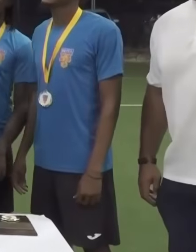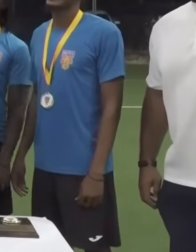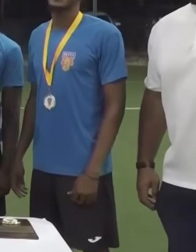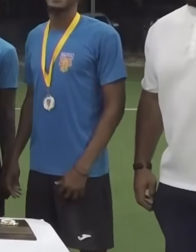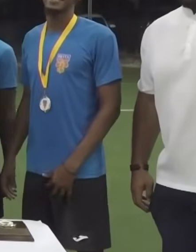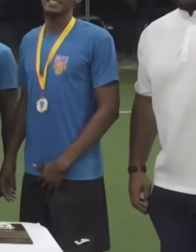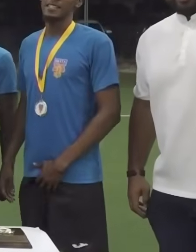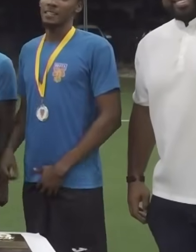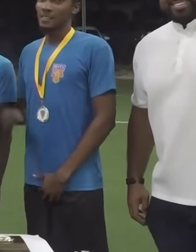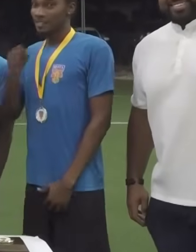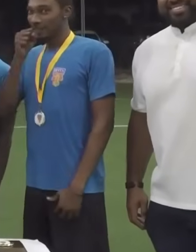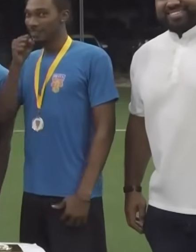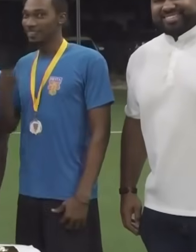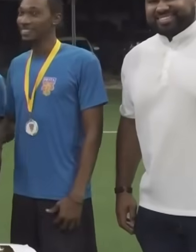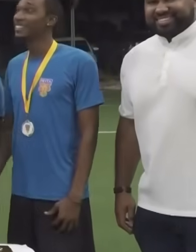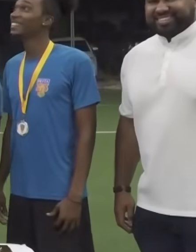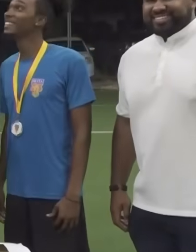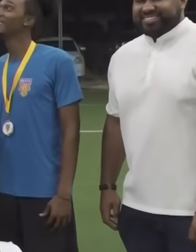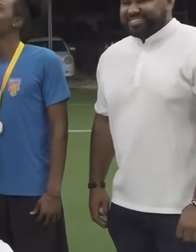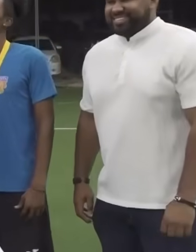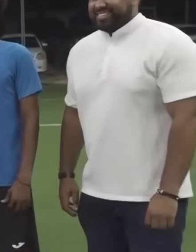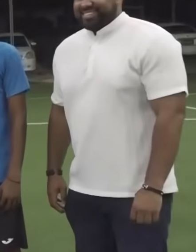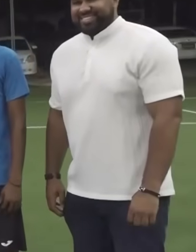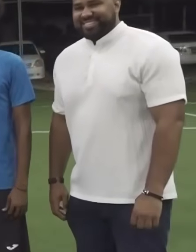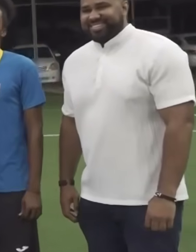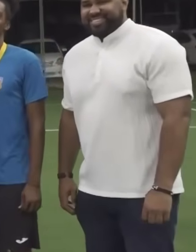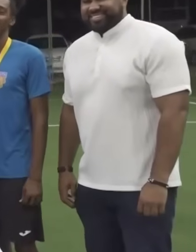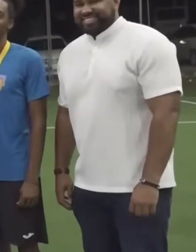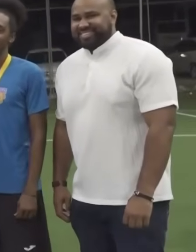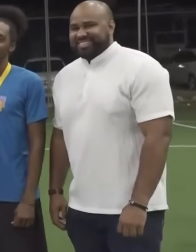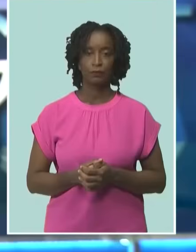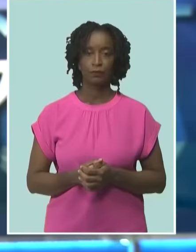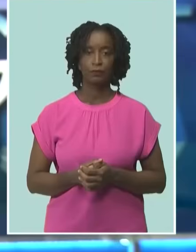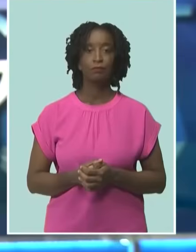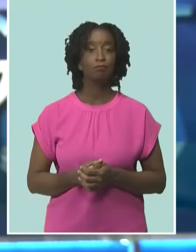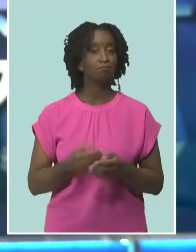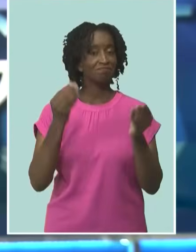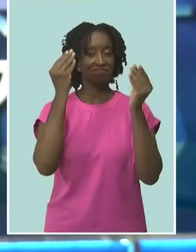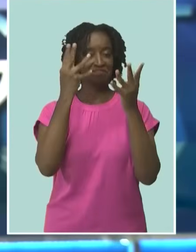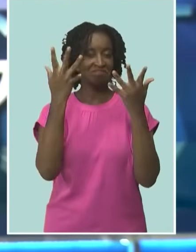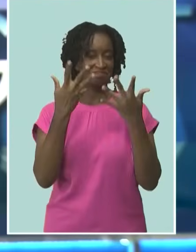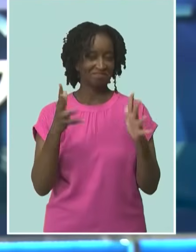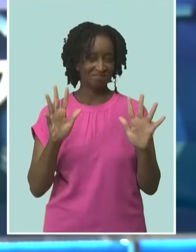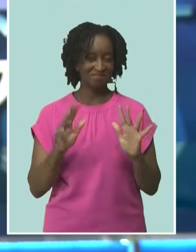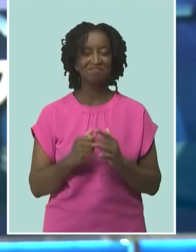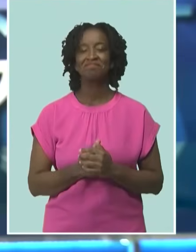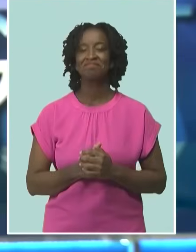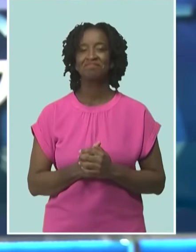Sandpiper. Anne-Mark Goodrich-Boyce, CBC Sports. Well, that's our news